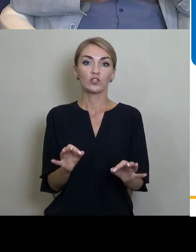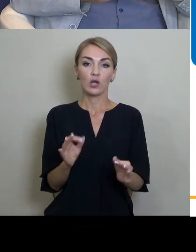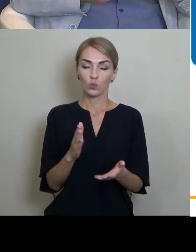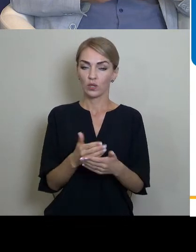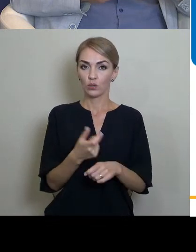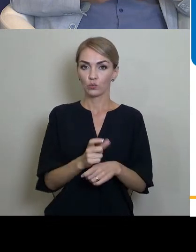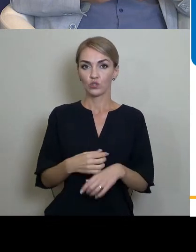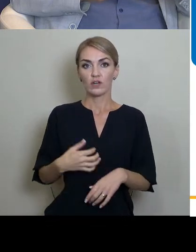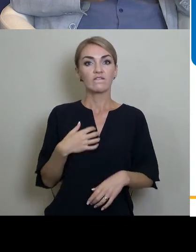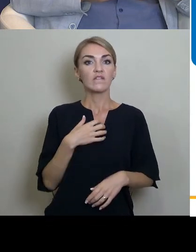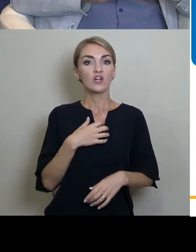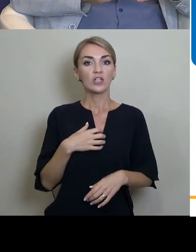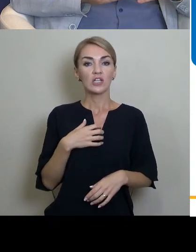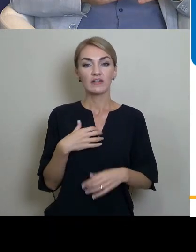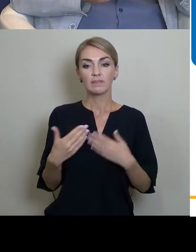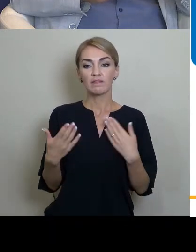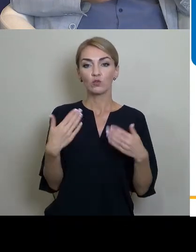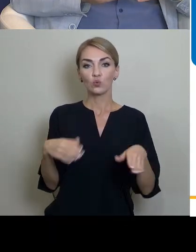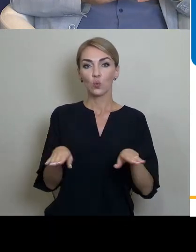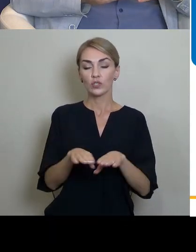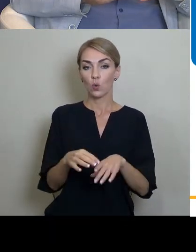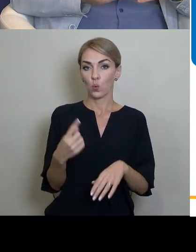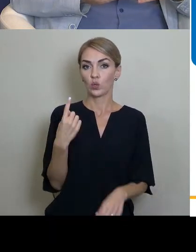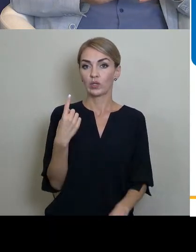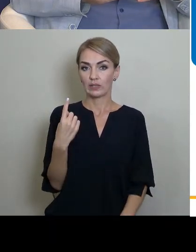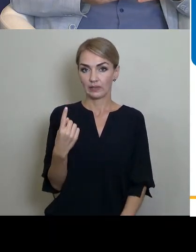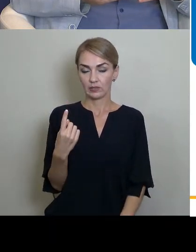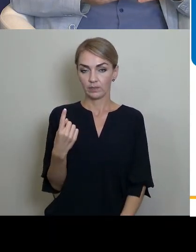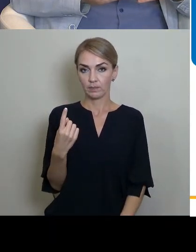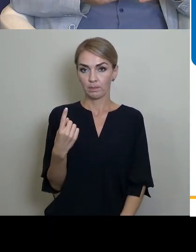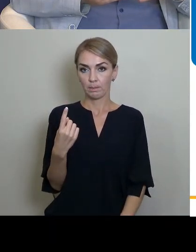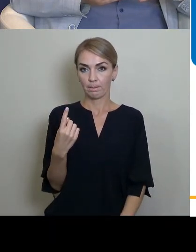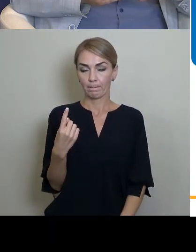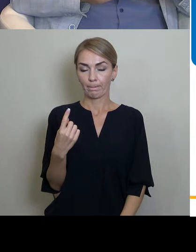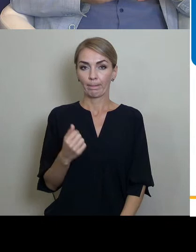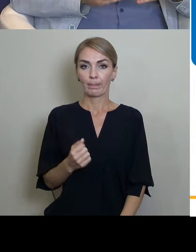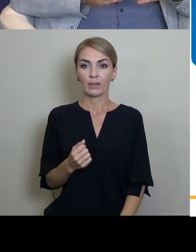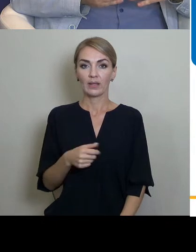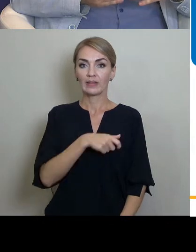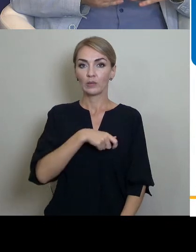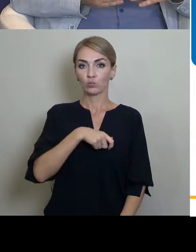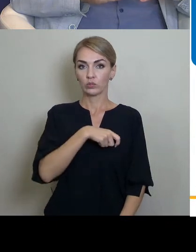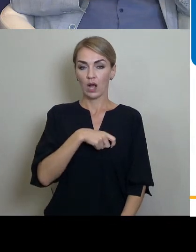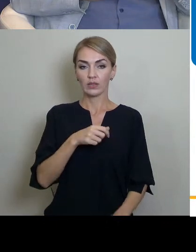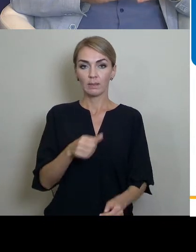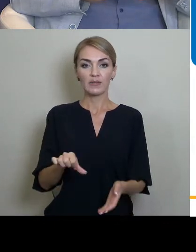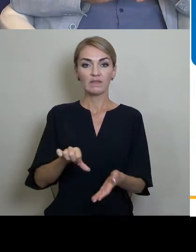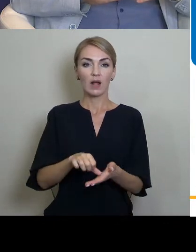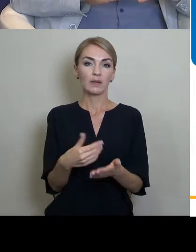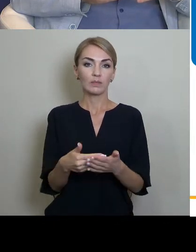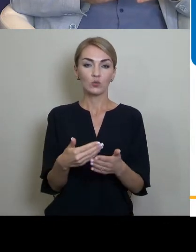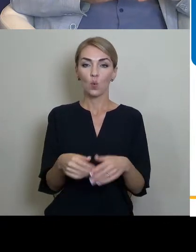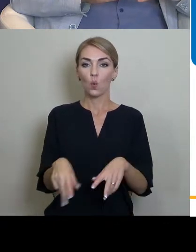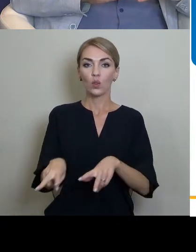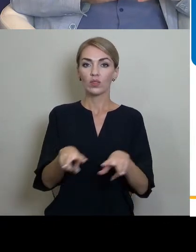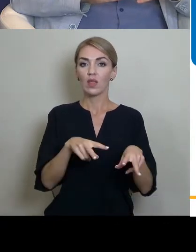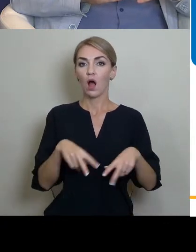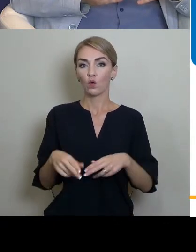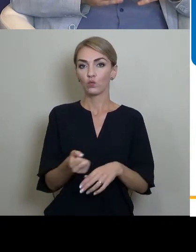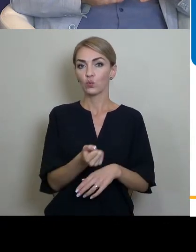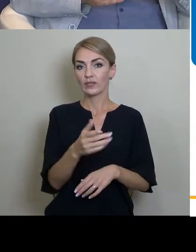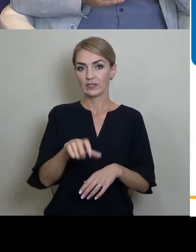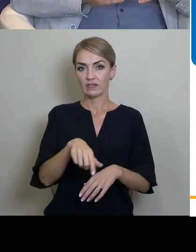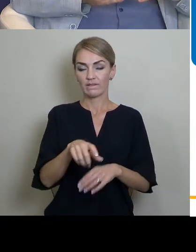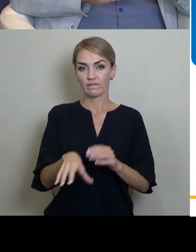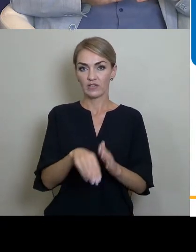the right to represent a village, town, or the city. So the correlation is very important here. One council